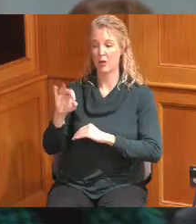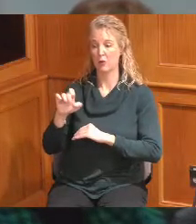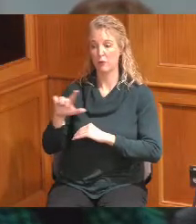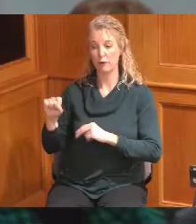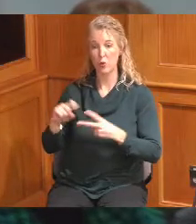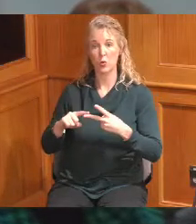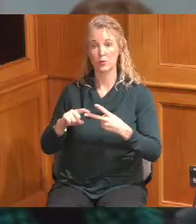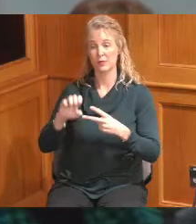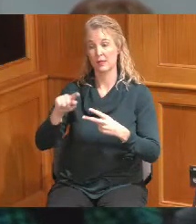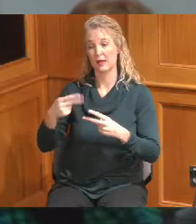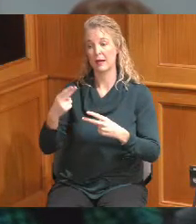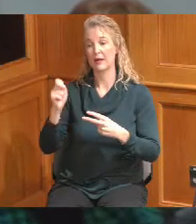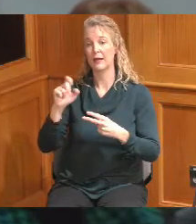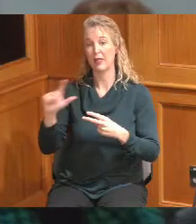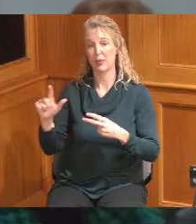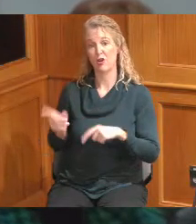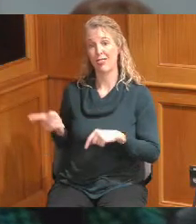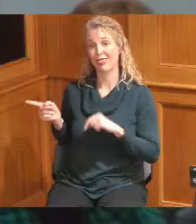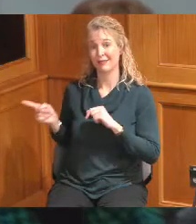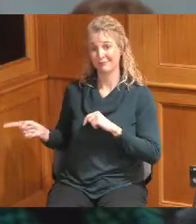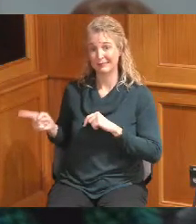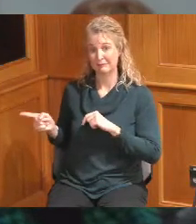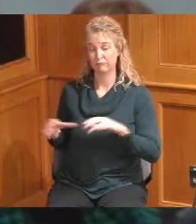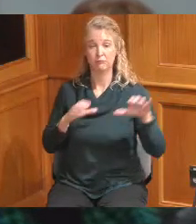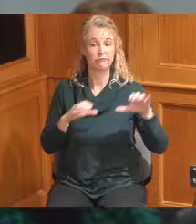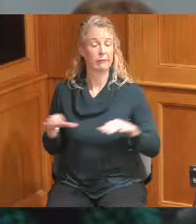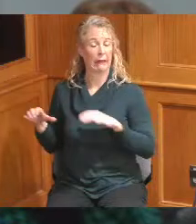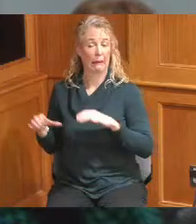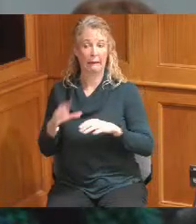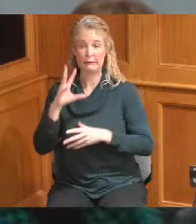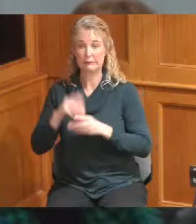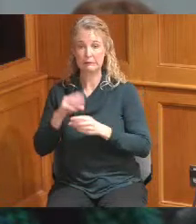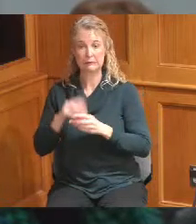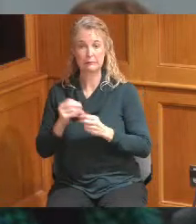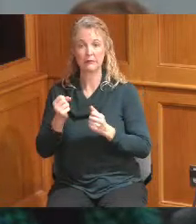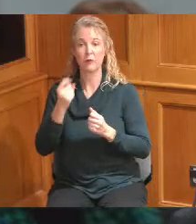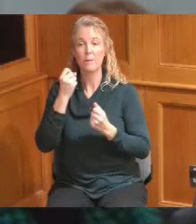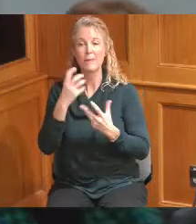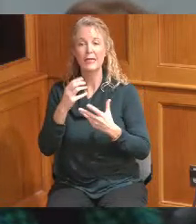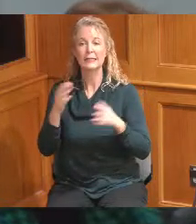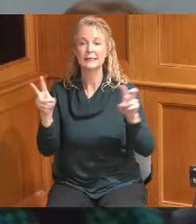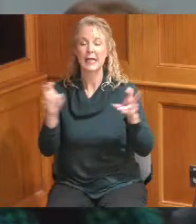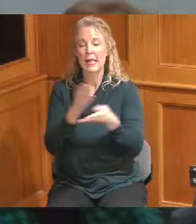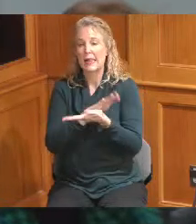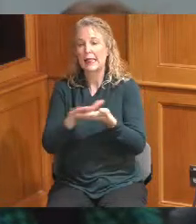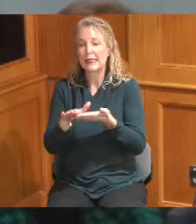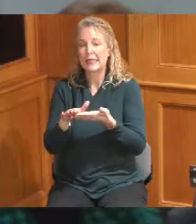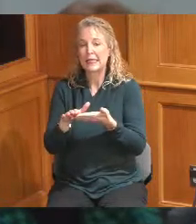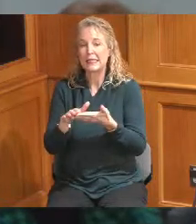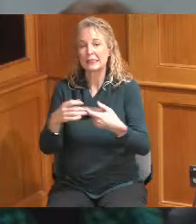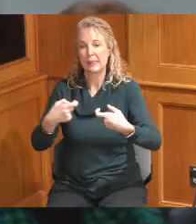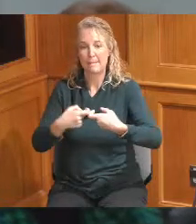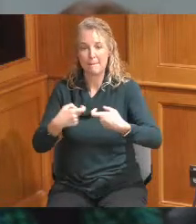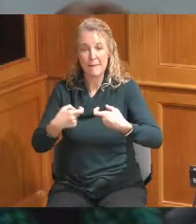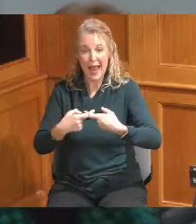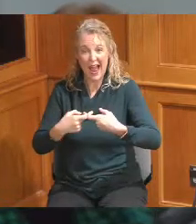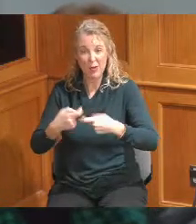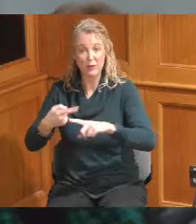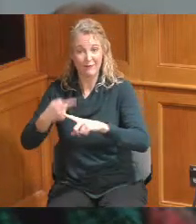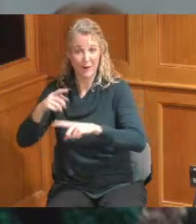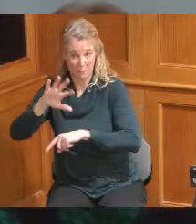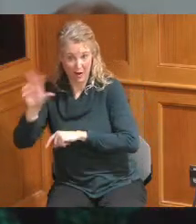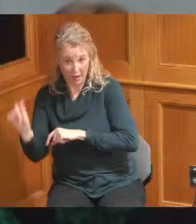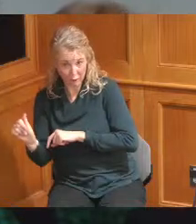ethanol. Hightower has been active in the development of clean power generation in sub-Saharan